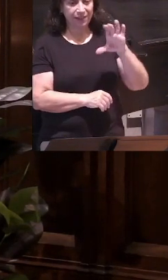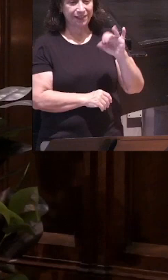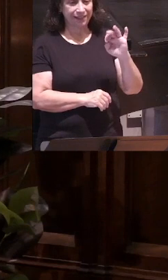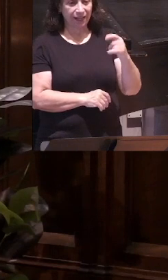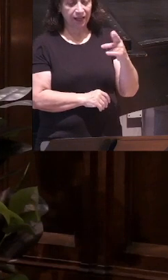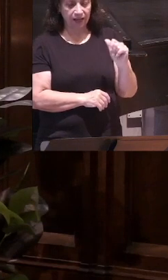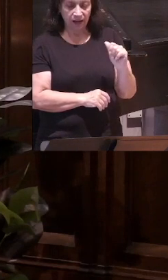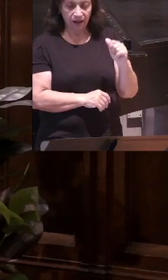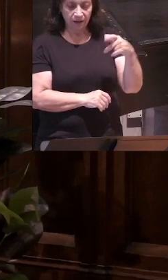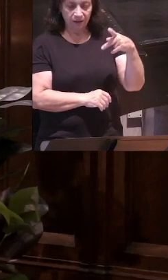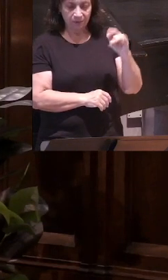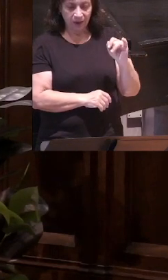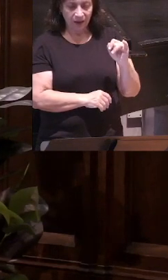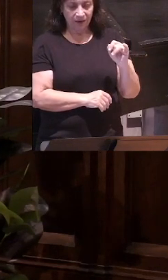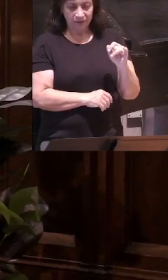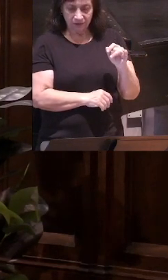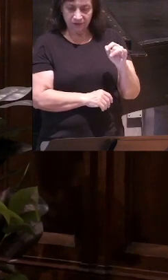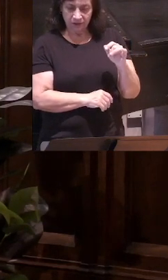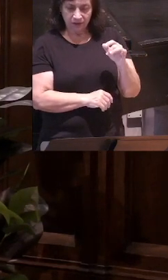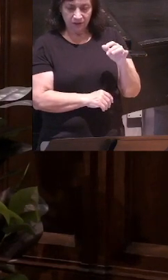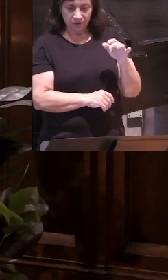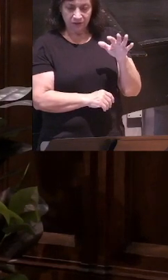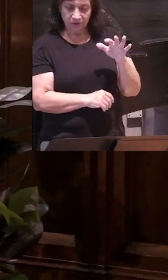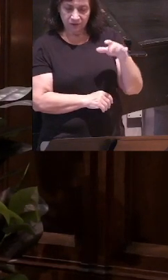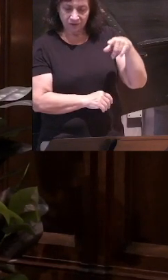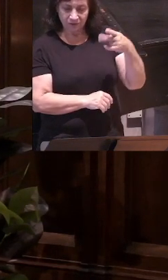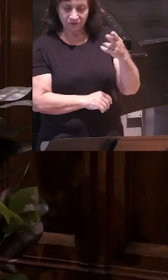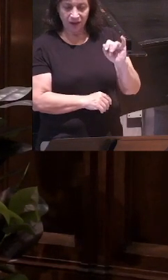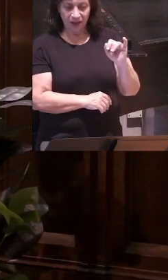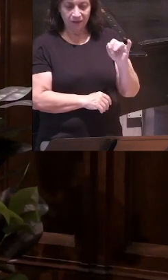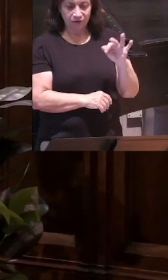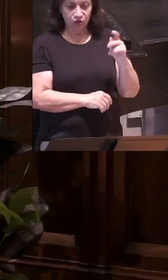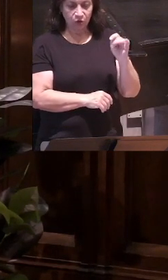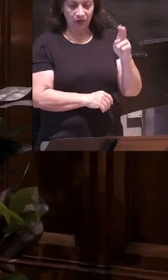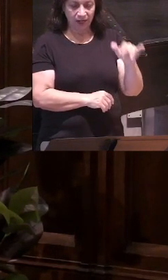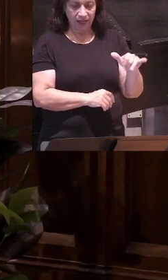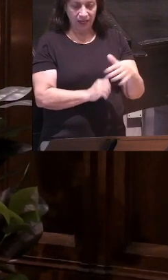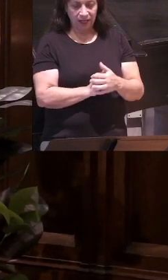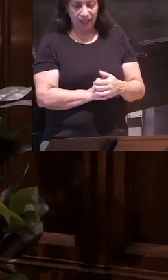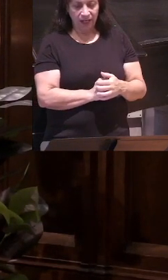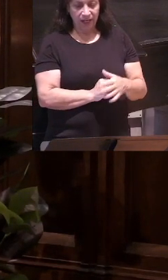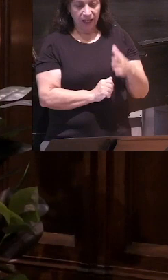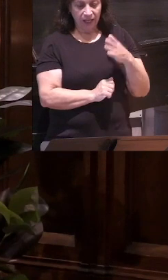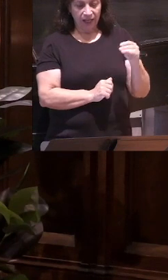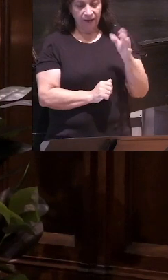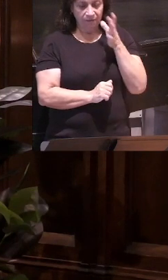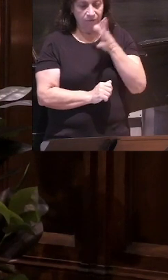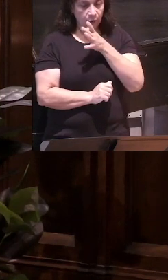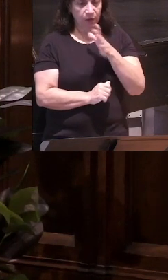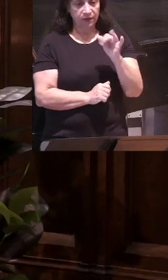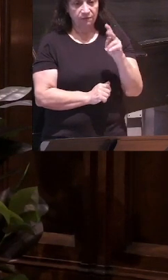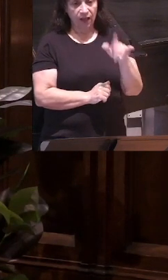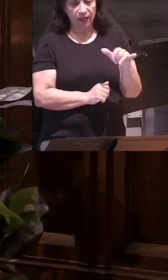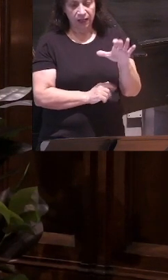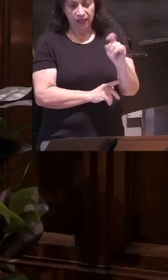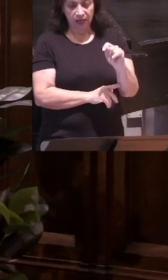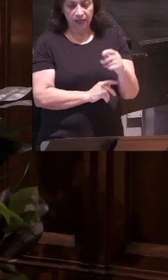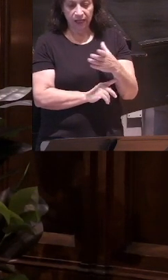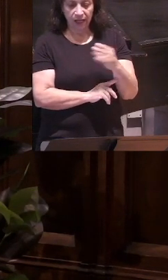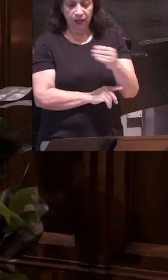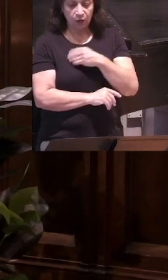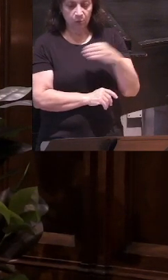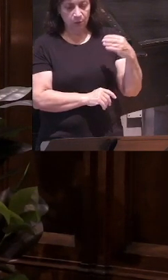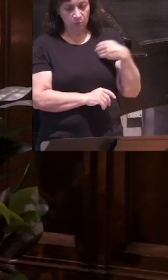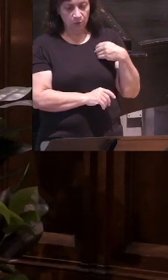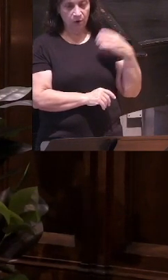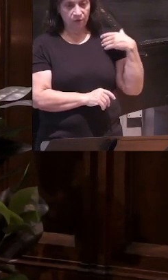Pi Phi fraternity, Beta Iota Boule in Farmington Valley, Connecticut, and was the member